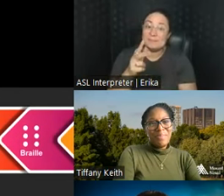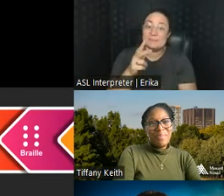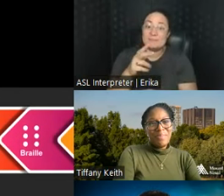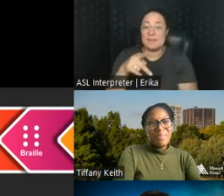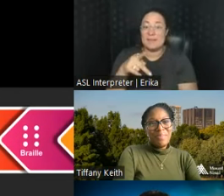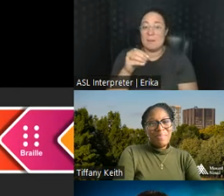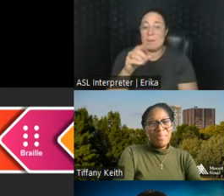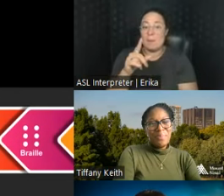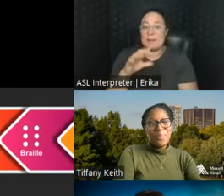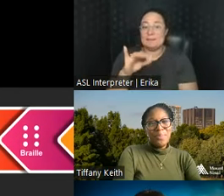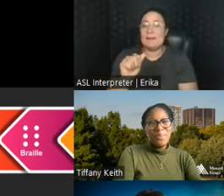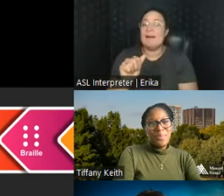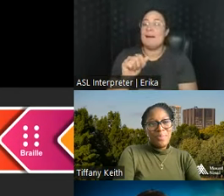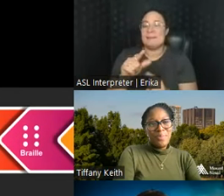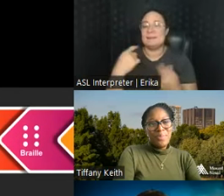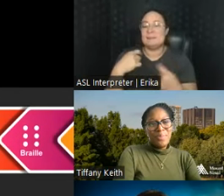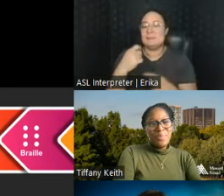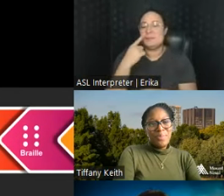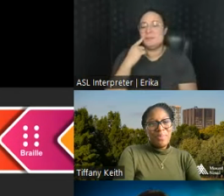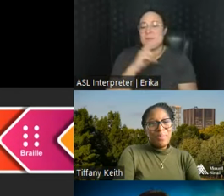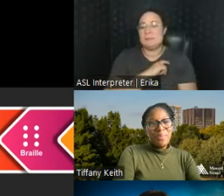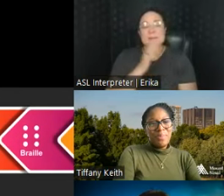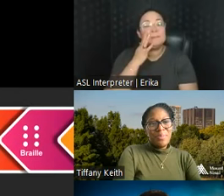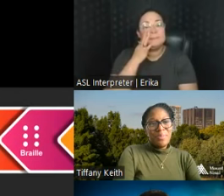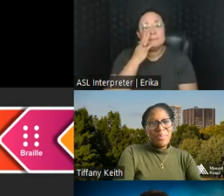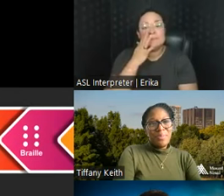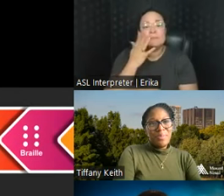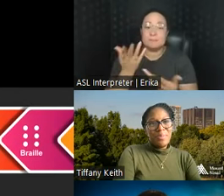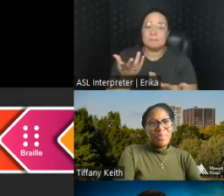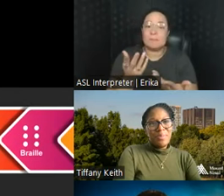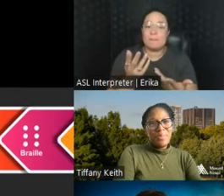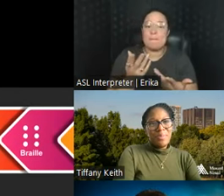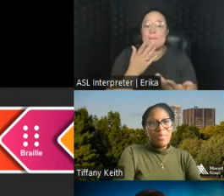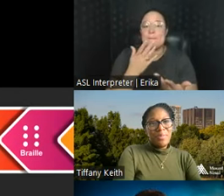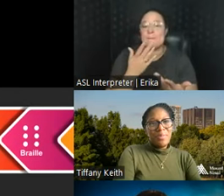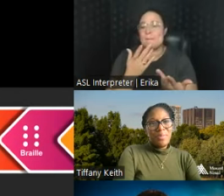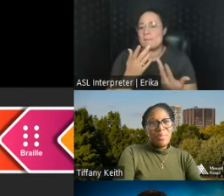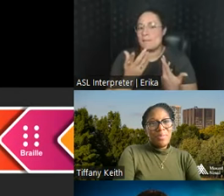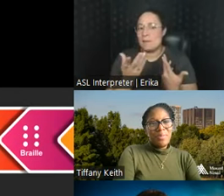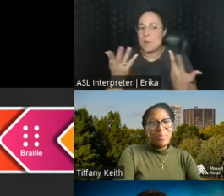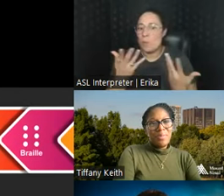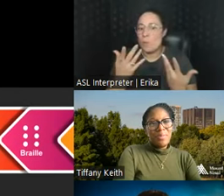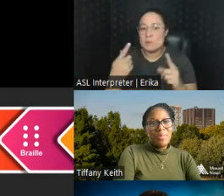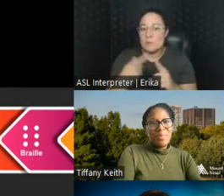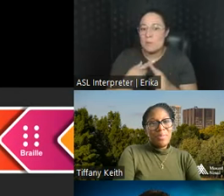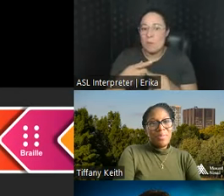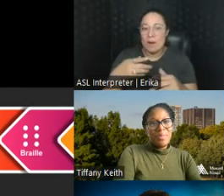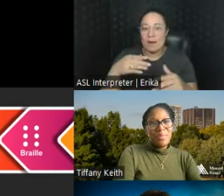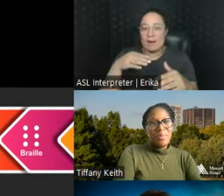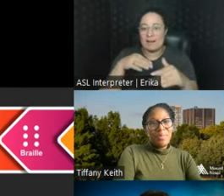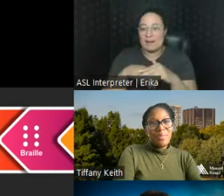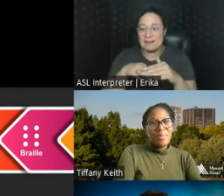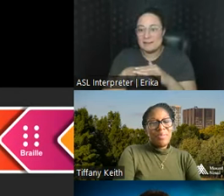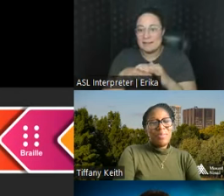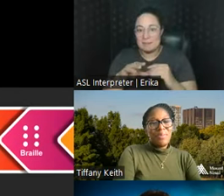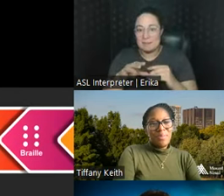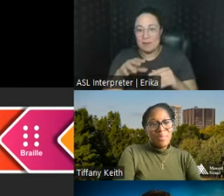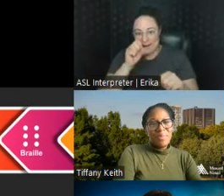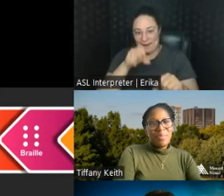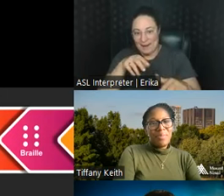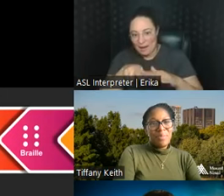for police. So again, begs the question, what good is an accessible ramp if it's not accessible? So you want to keep